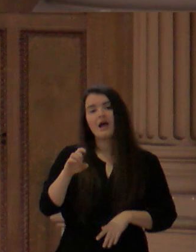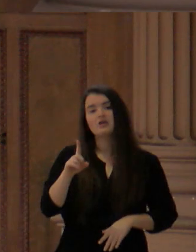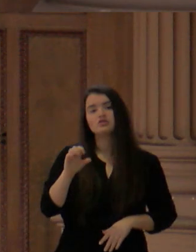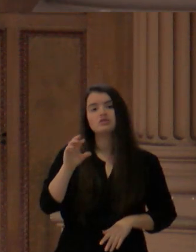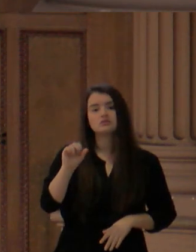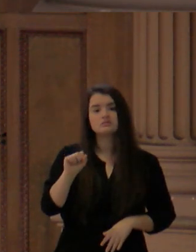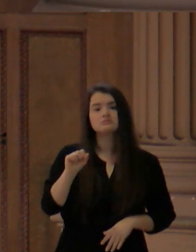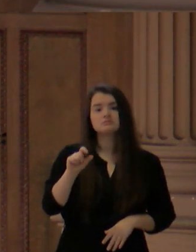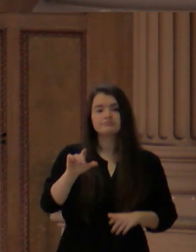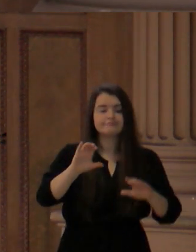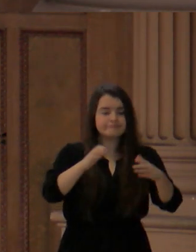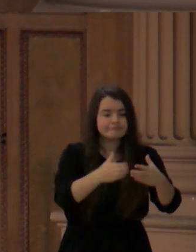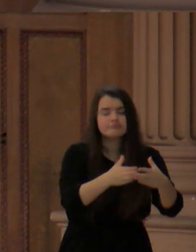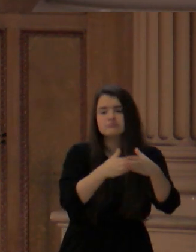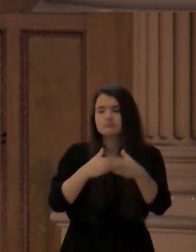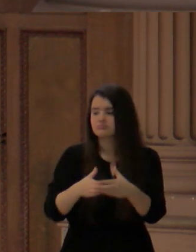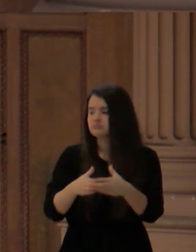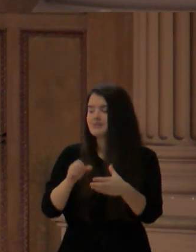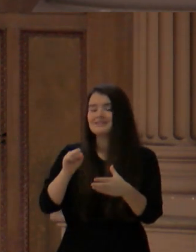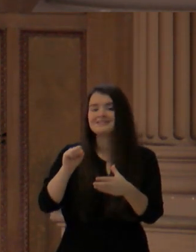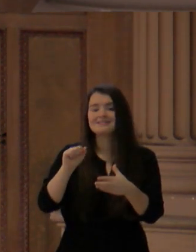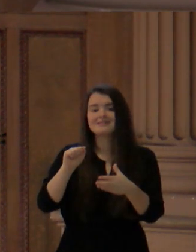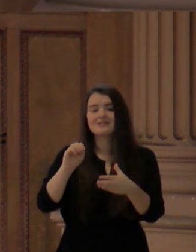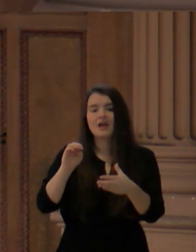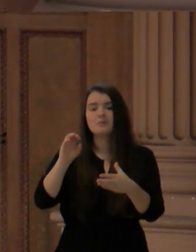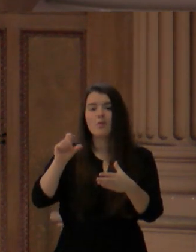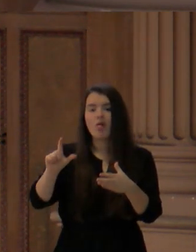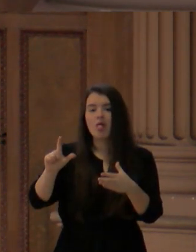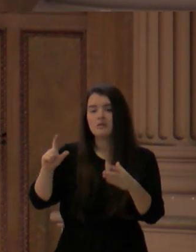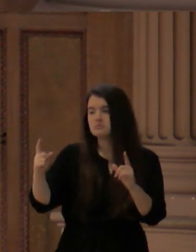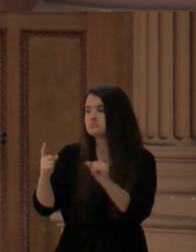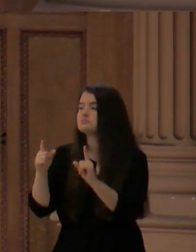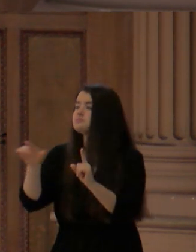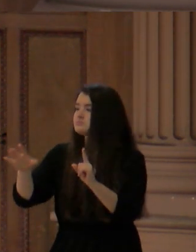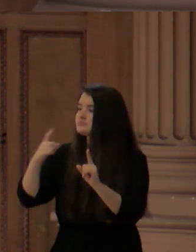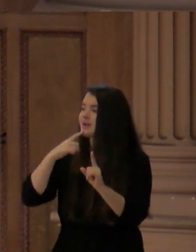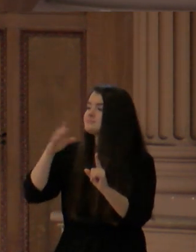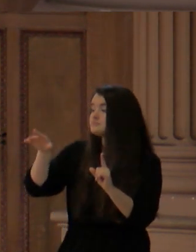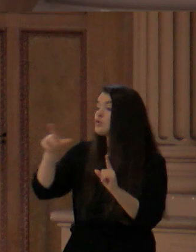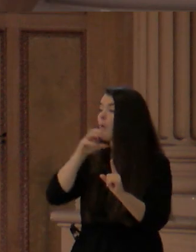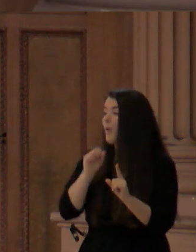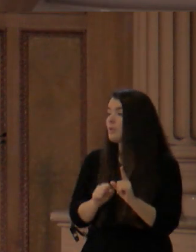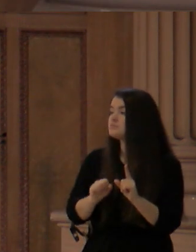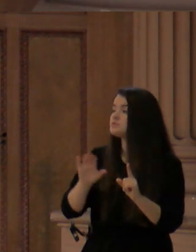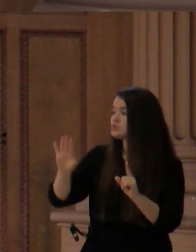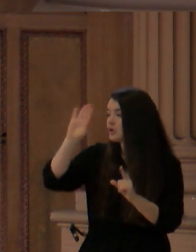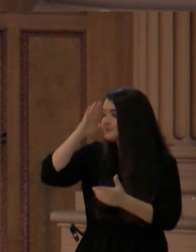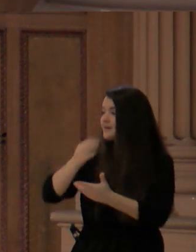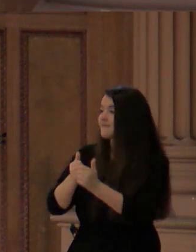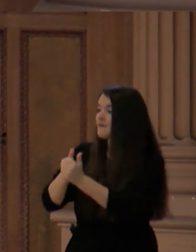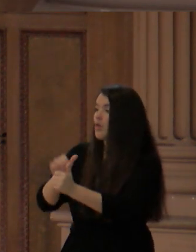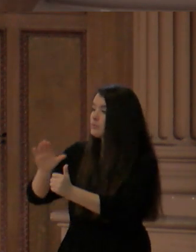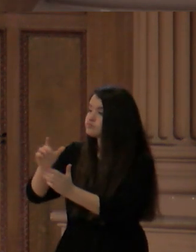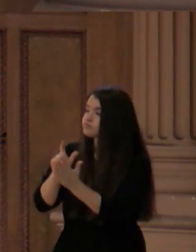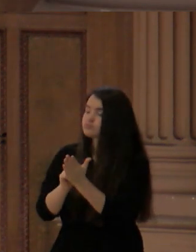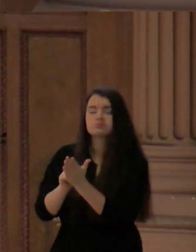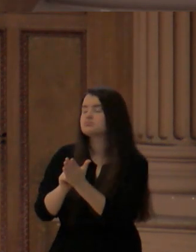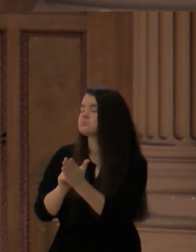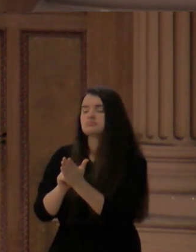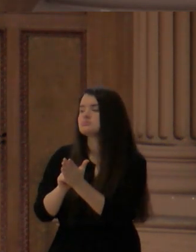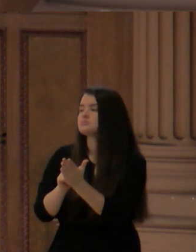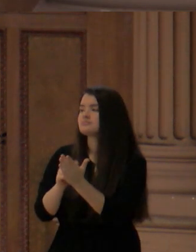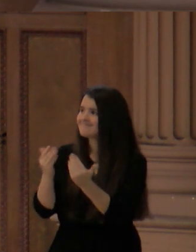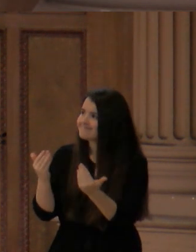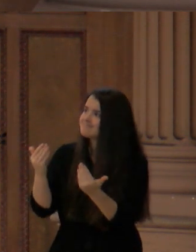to him, Behold, you're old, and your sons do not walk in your ways. Now appoint for us a king to judge us like all the nations.